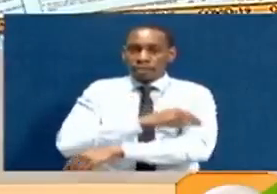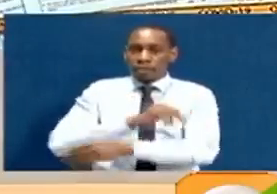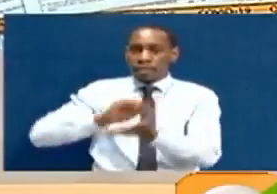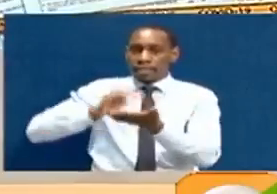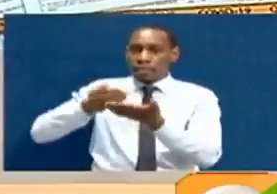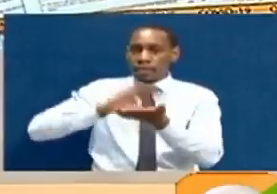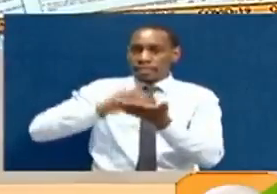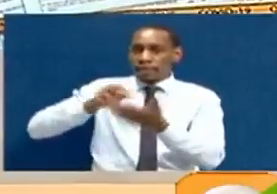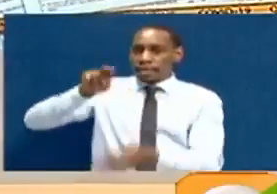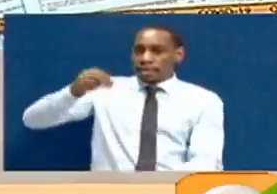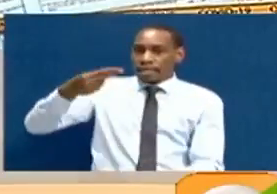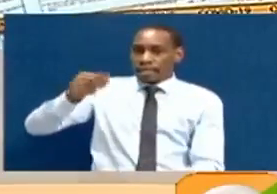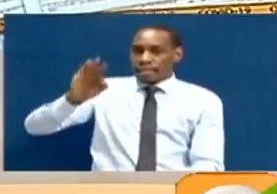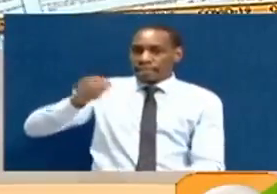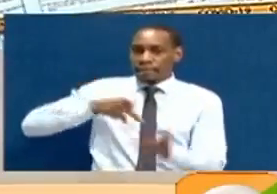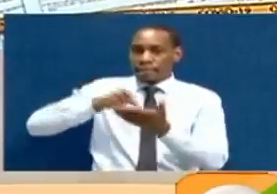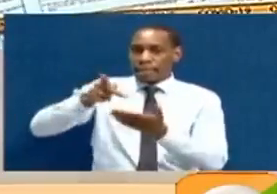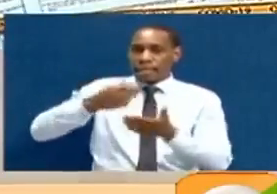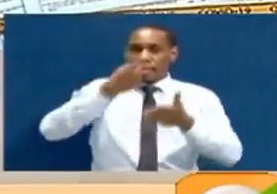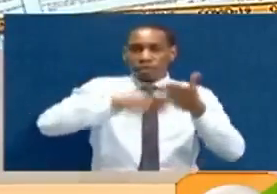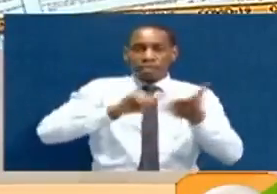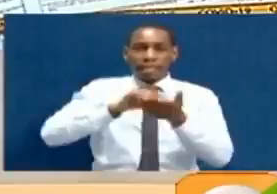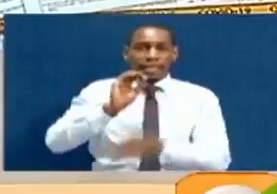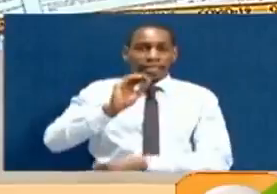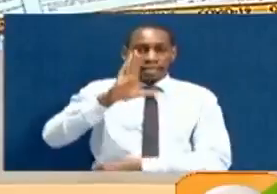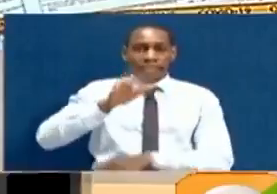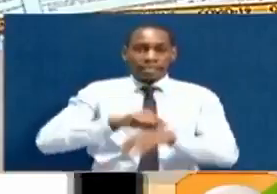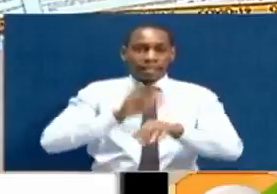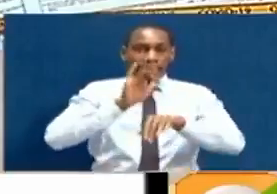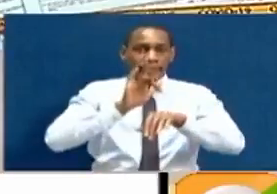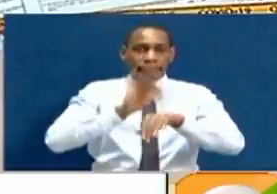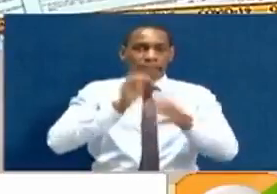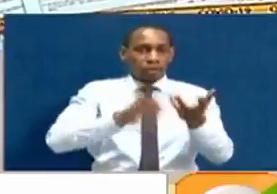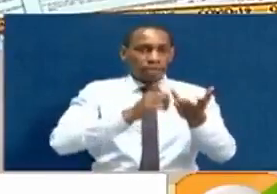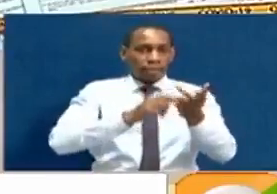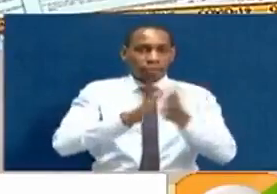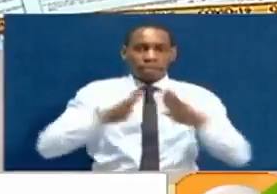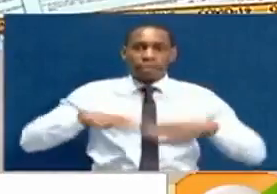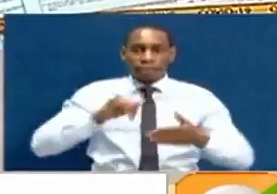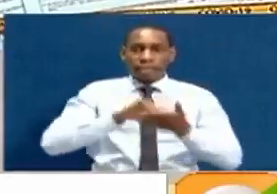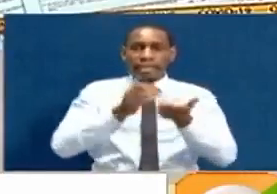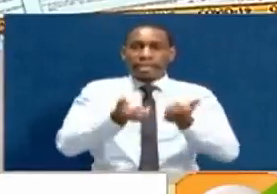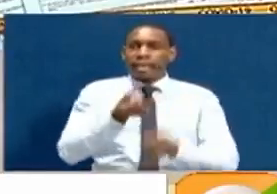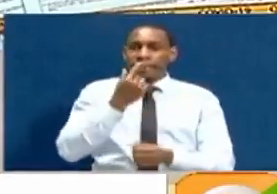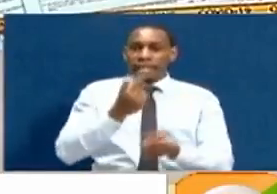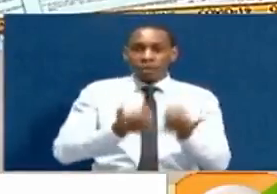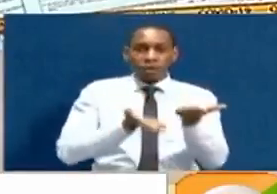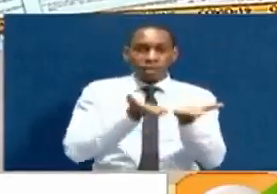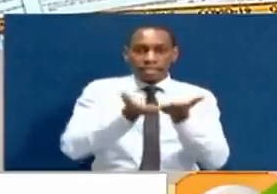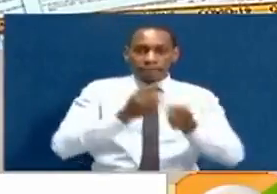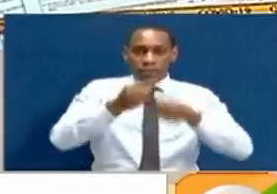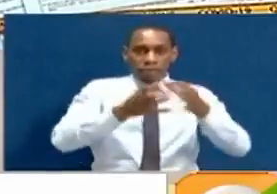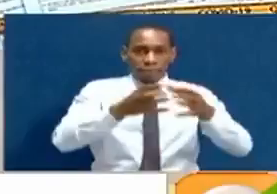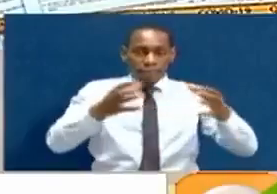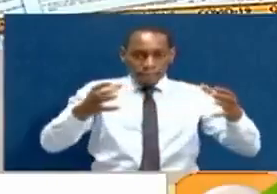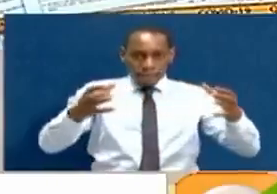the NHIF, to cover the bills, which are expensive as the numbers of infections and those in need of medical services increase amid